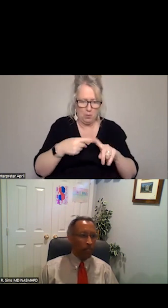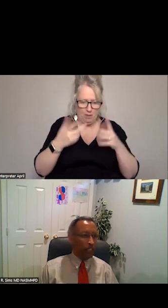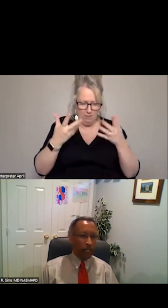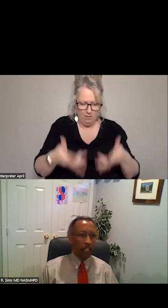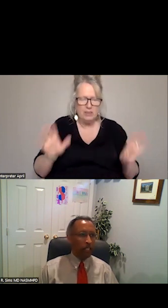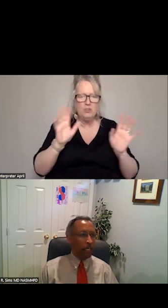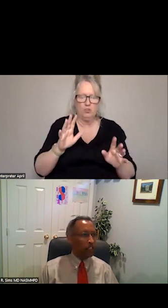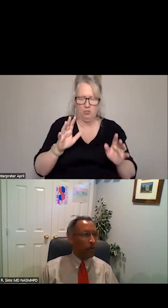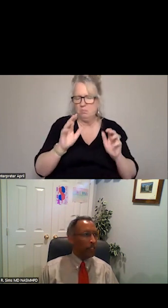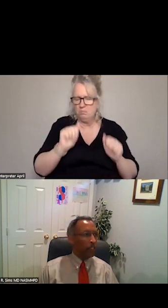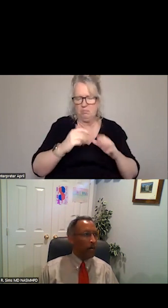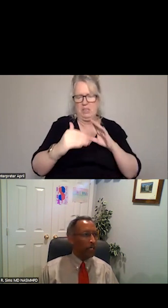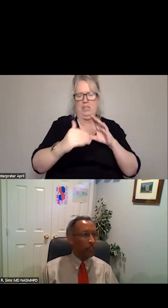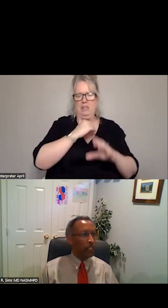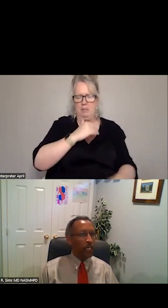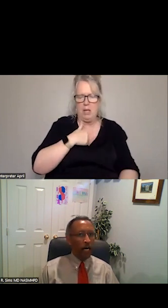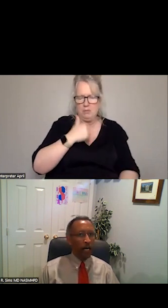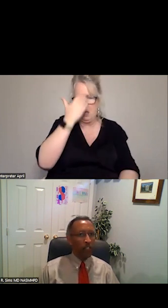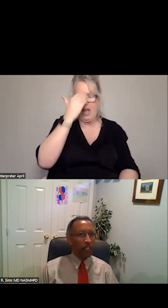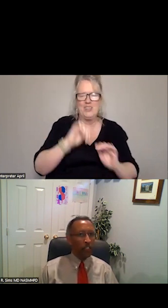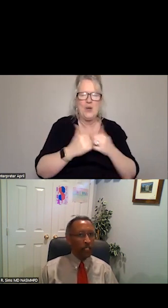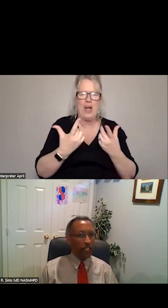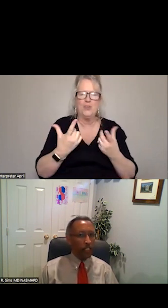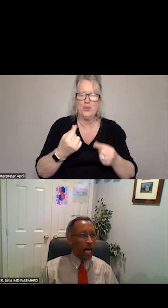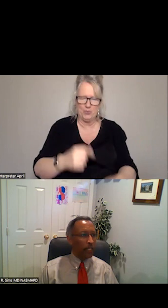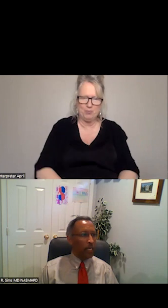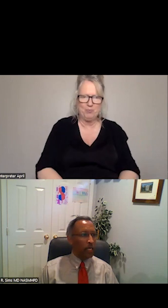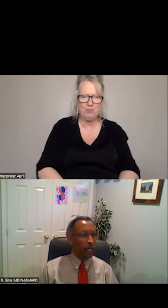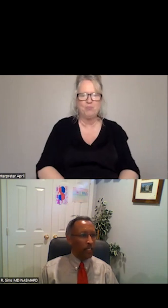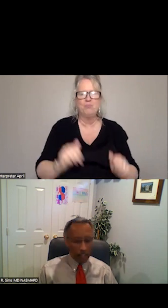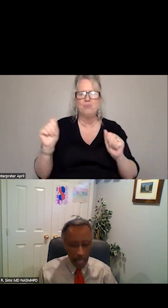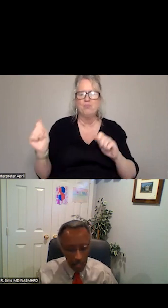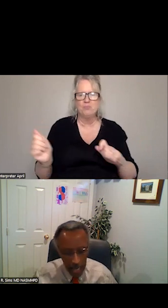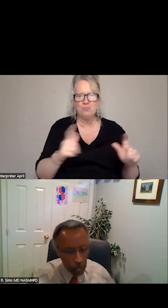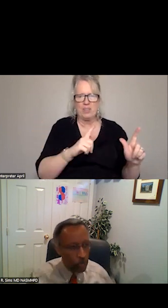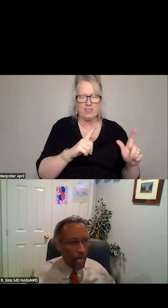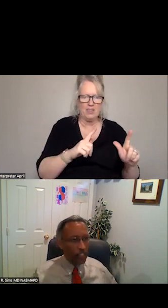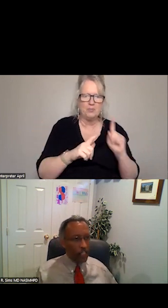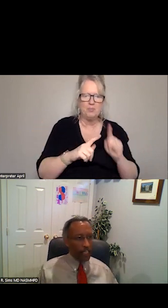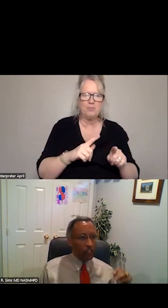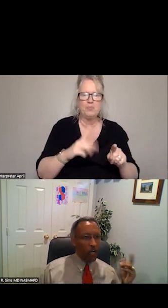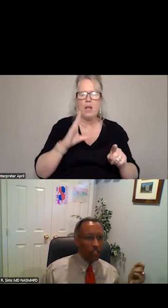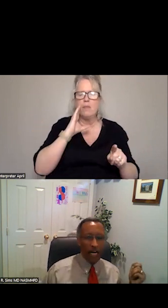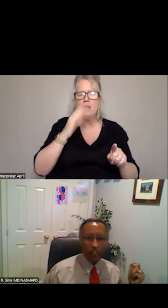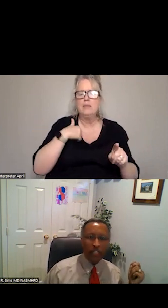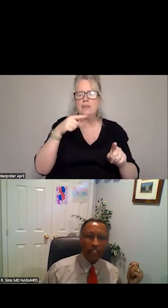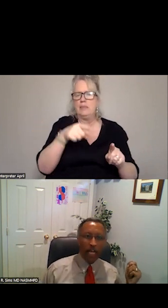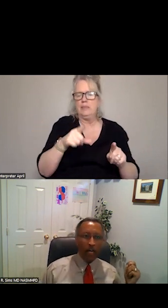that, please send me an email so I know how to do it. Going to the next slide, this is now the actual site, it's like